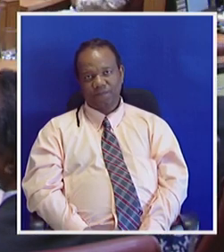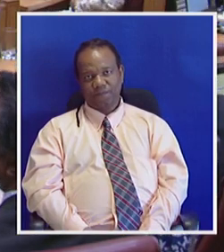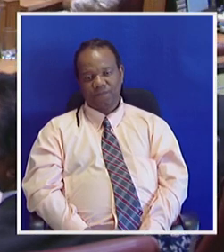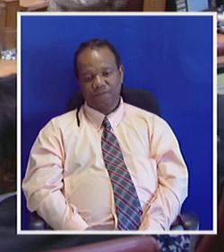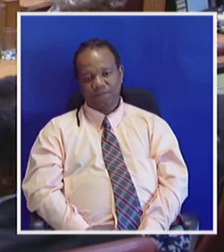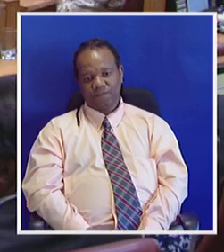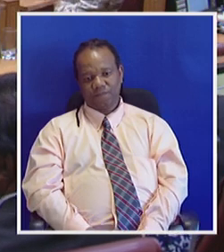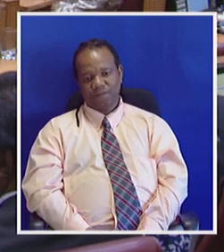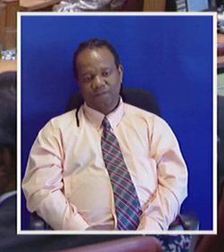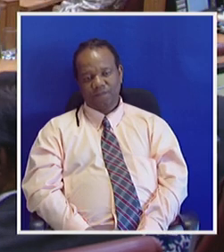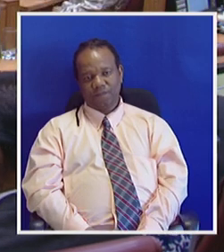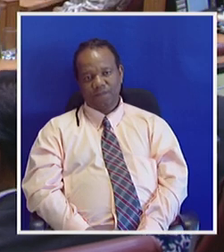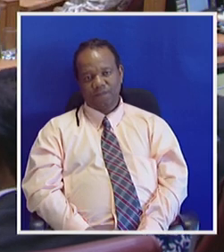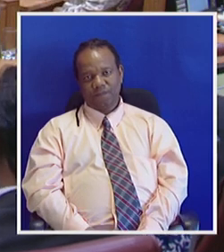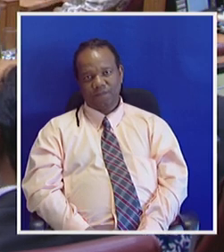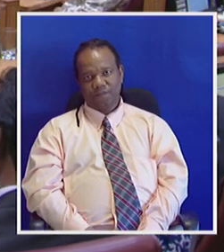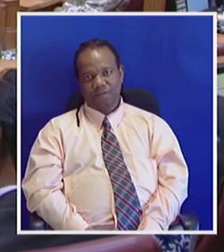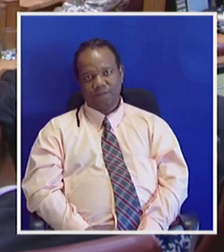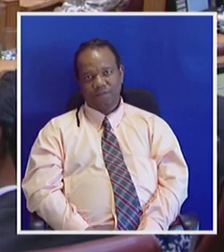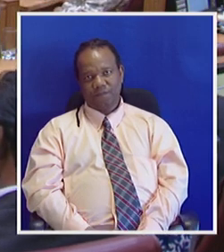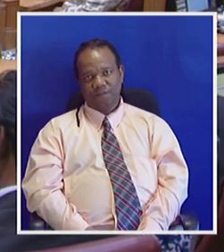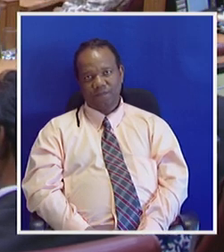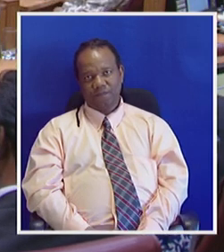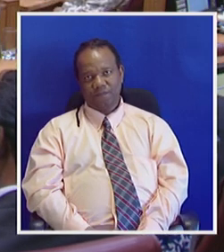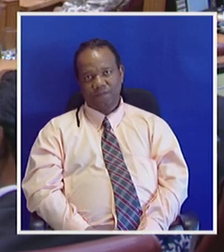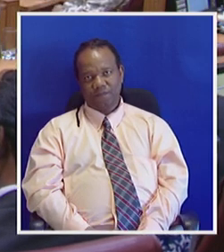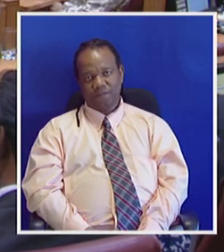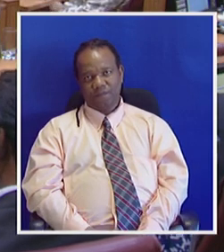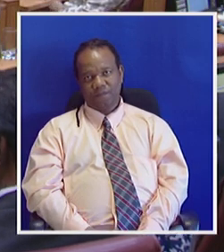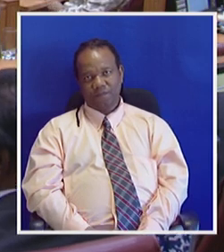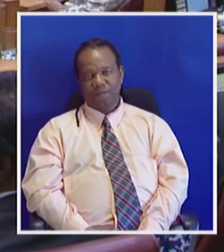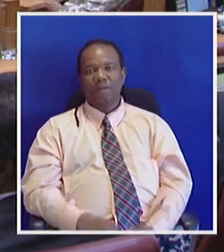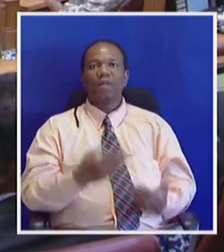Masikubulele mongameli. Lo nyaka upheleleyo.